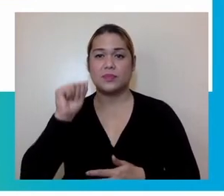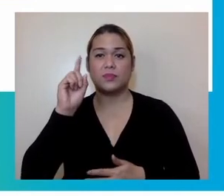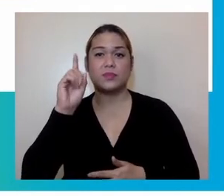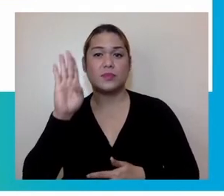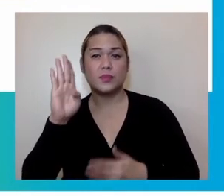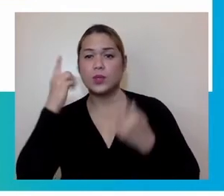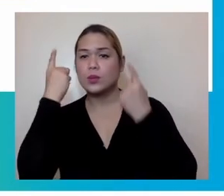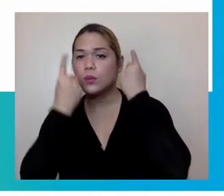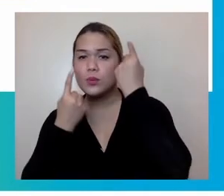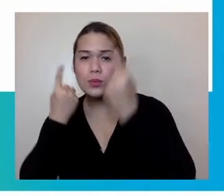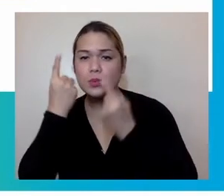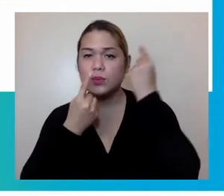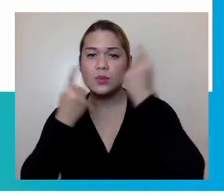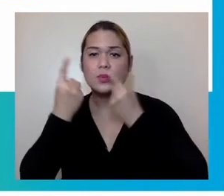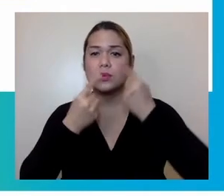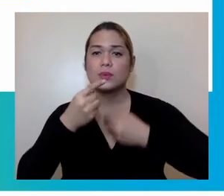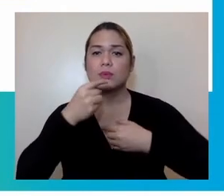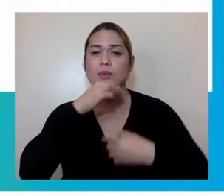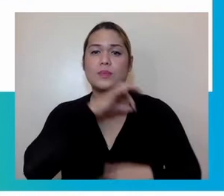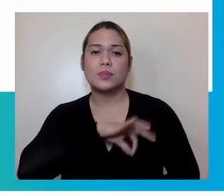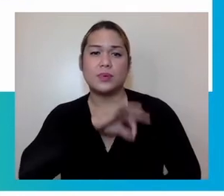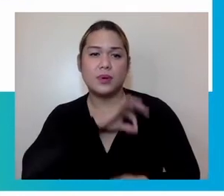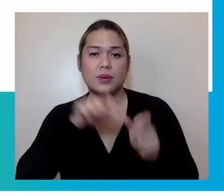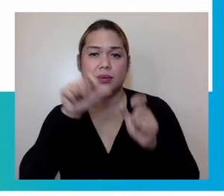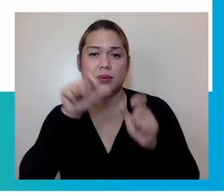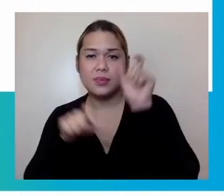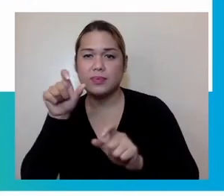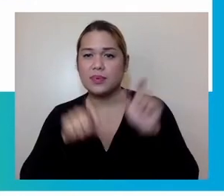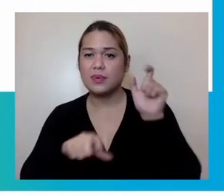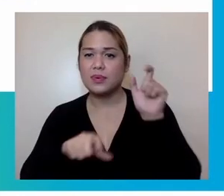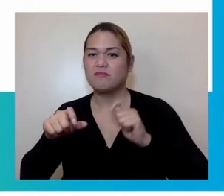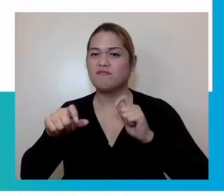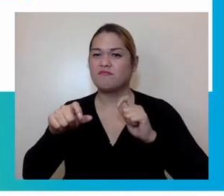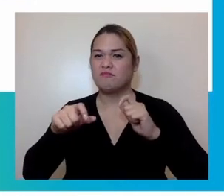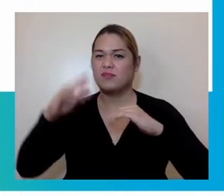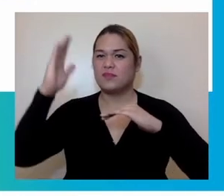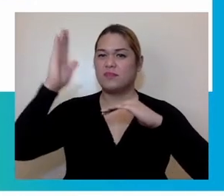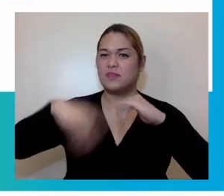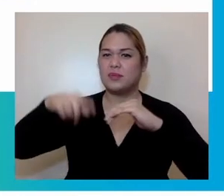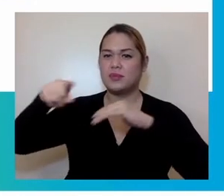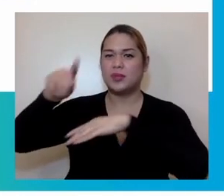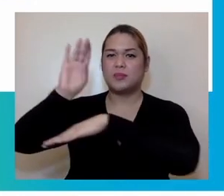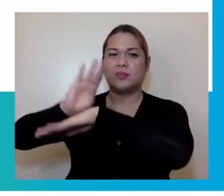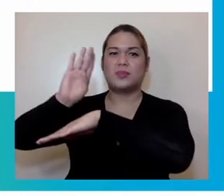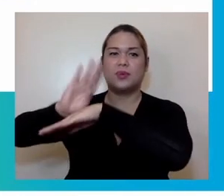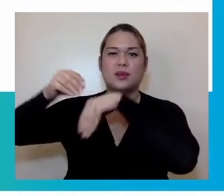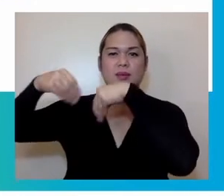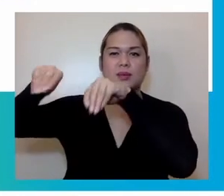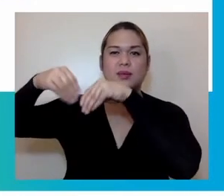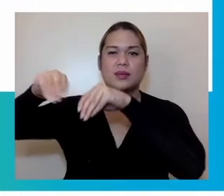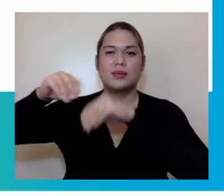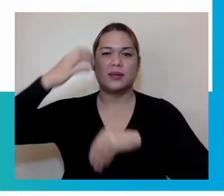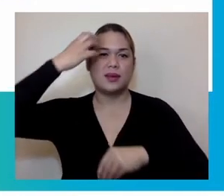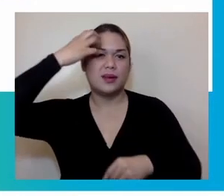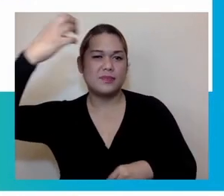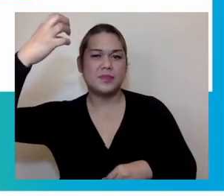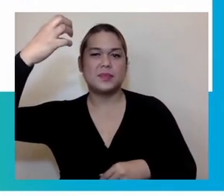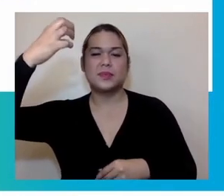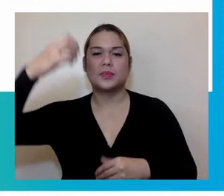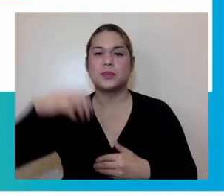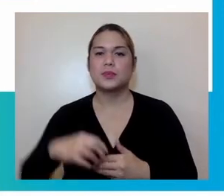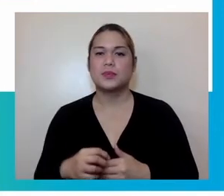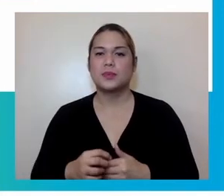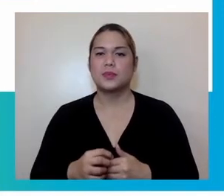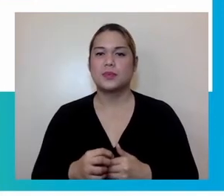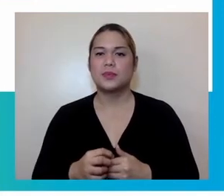than the greedy interests of corporations and oppressive governments. The ADB Energy Policy Review is